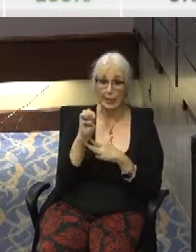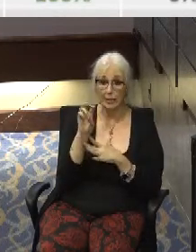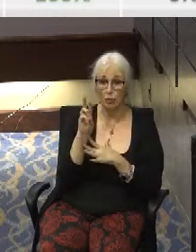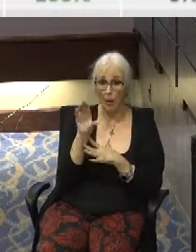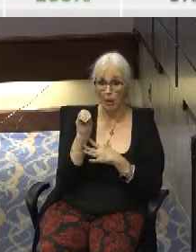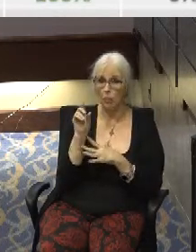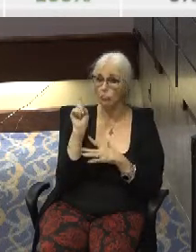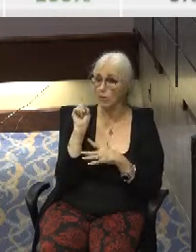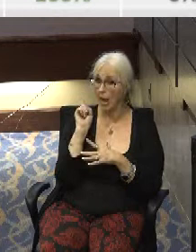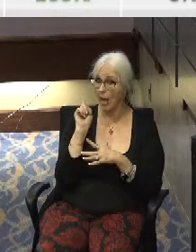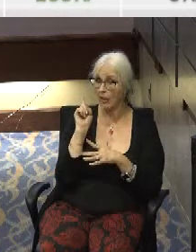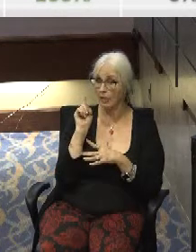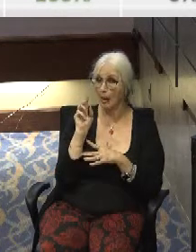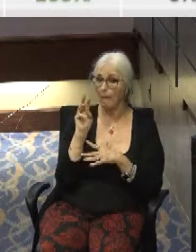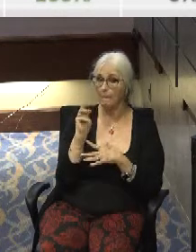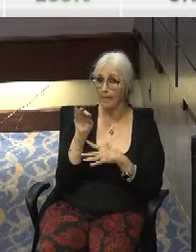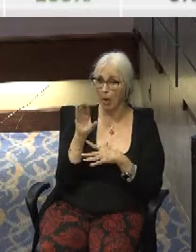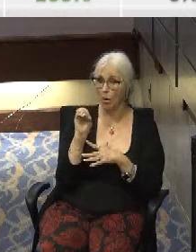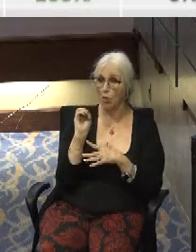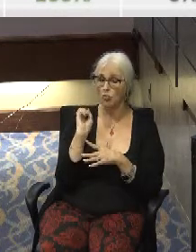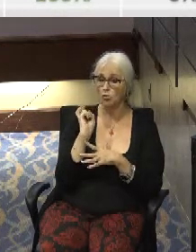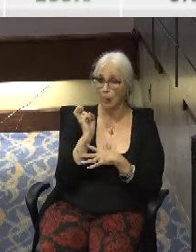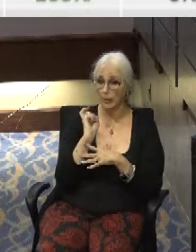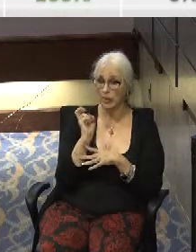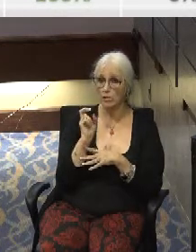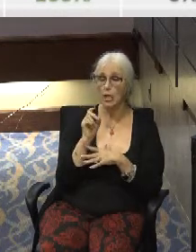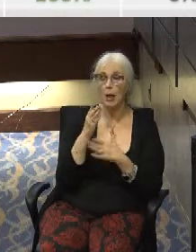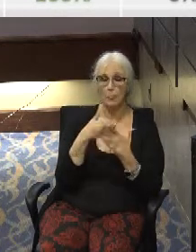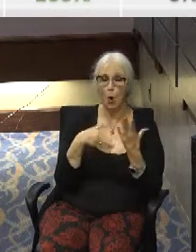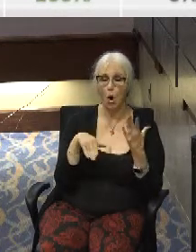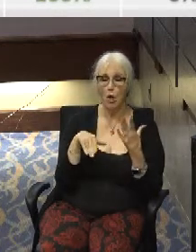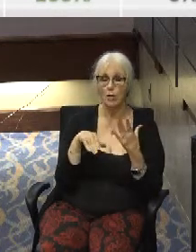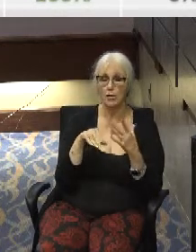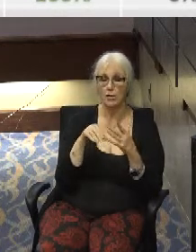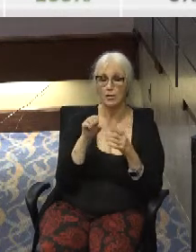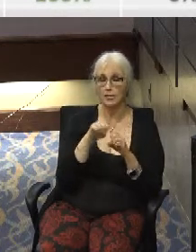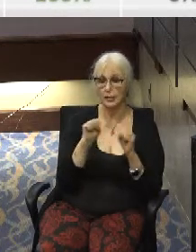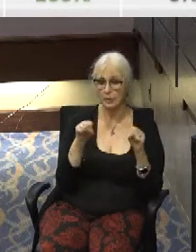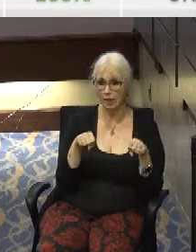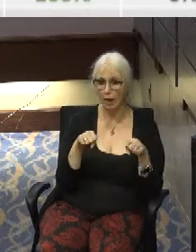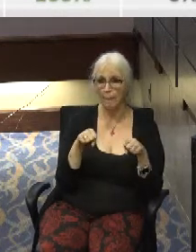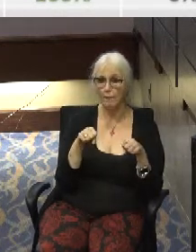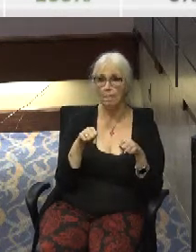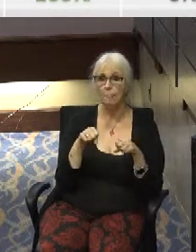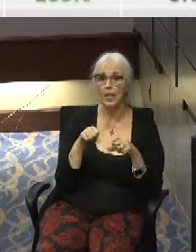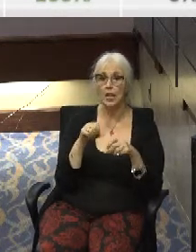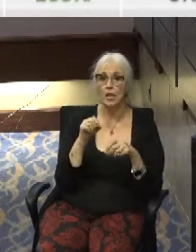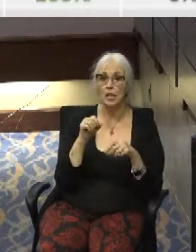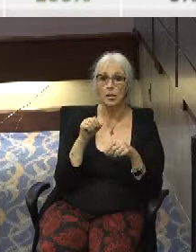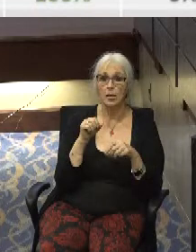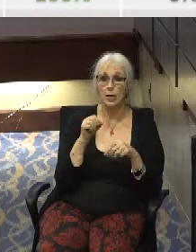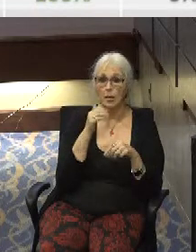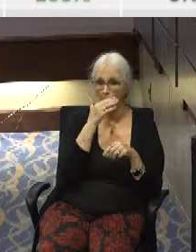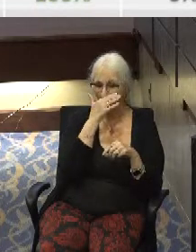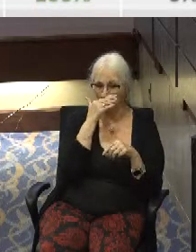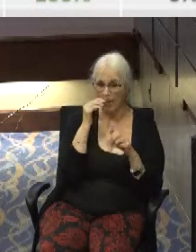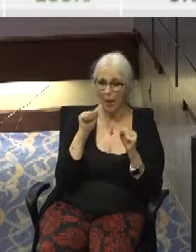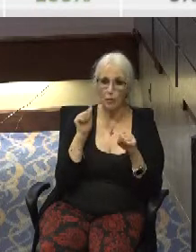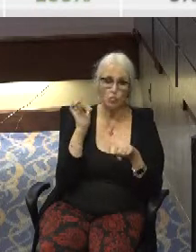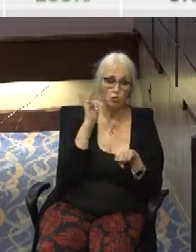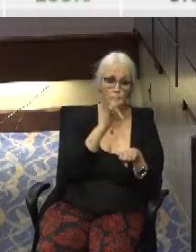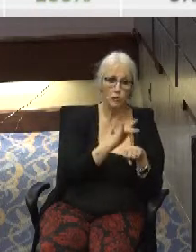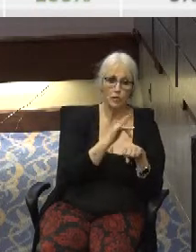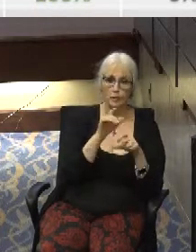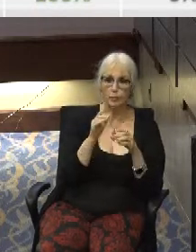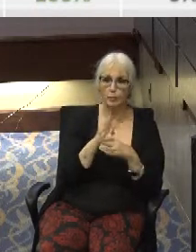this microtransit zone, as well as part of the system, there's a drastic increase in the ability to reach these key destinations across the system between